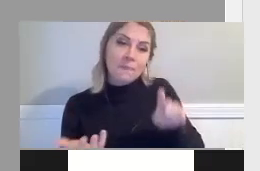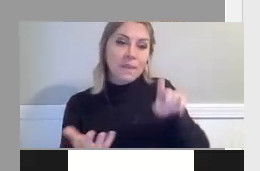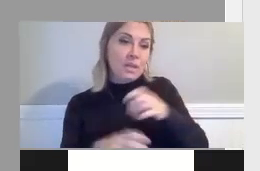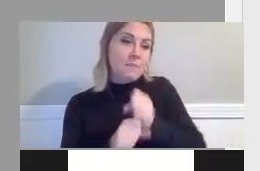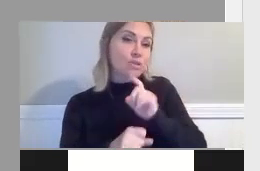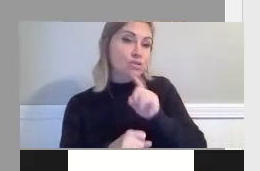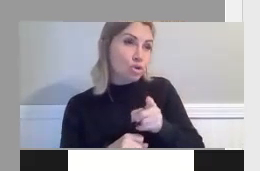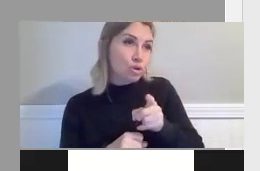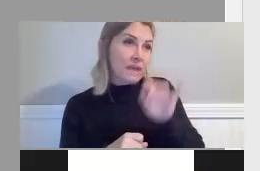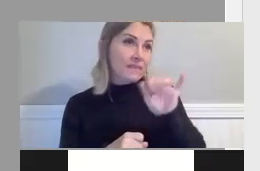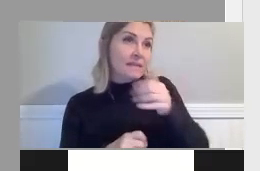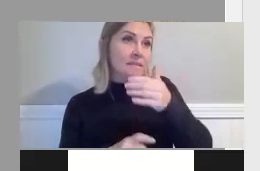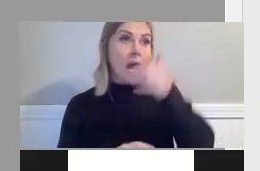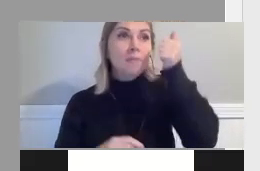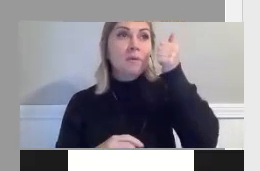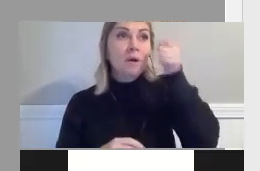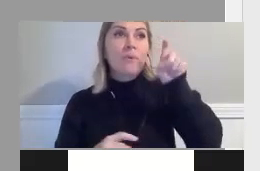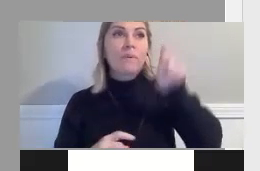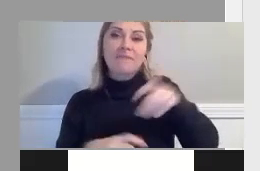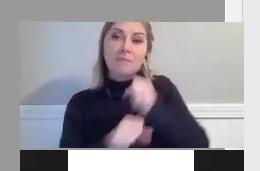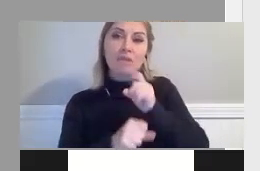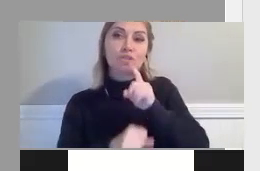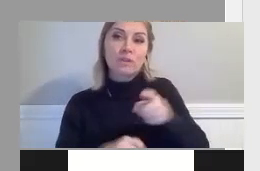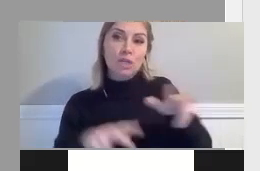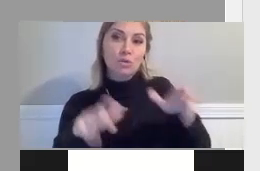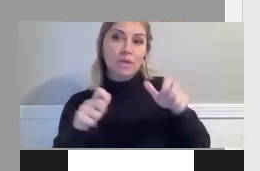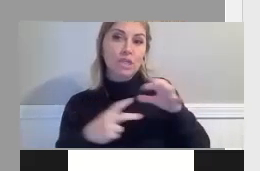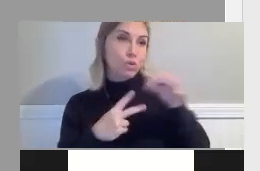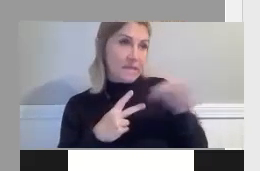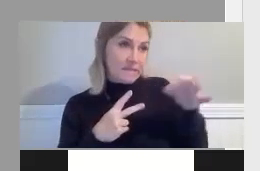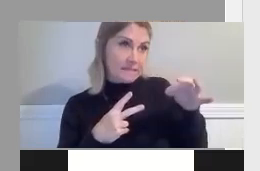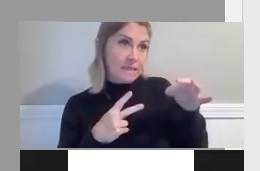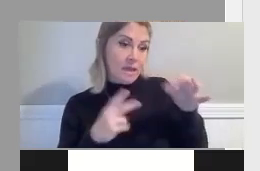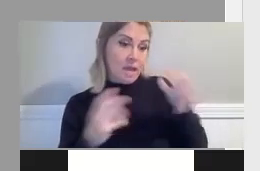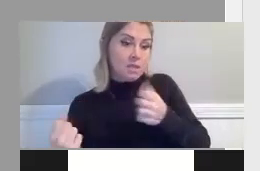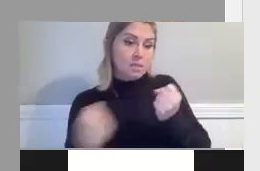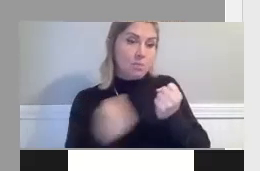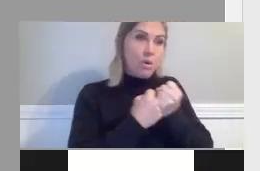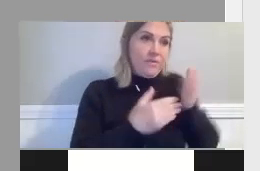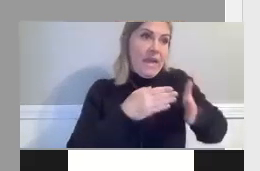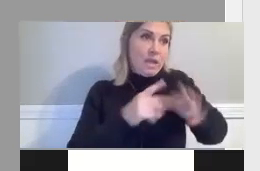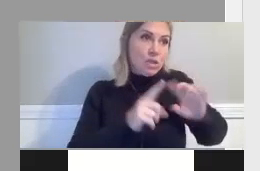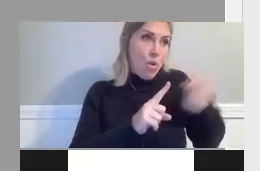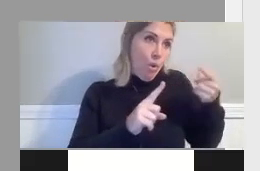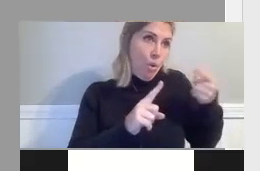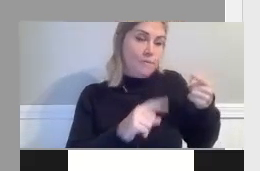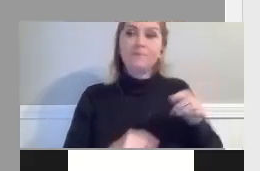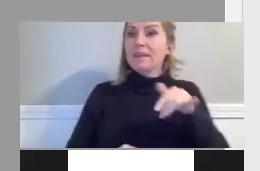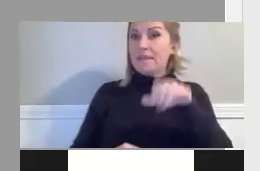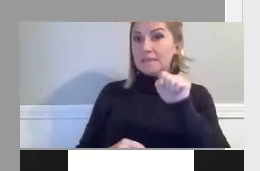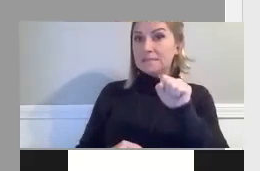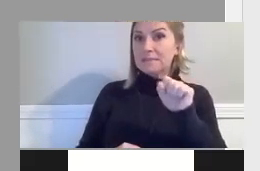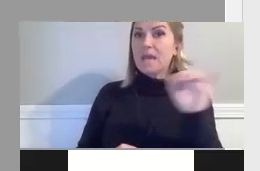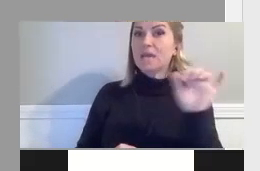make sure that it's optimal. You need to make sure that your greedy choice is in line with your end goal. Yes. Right? And also